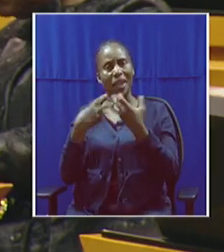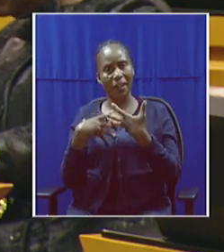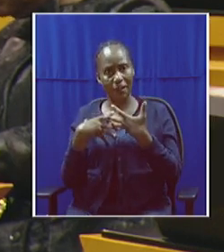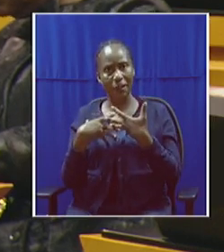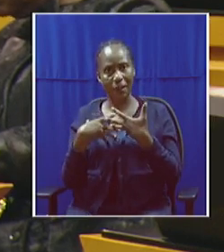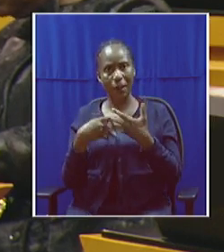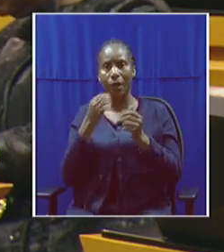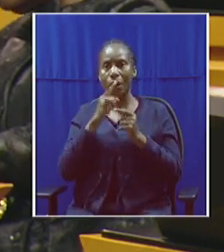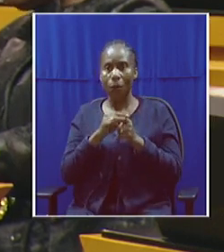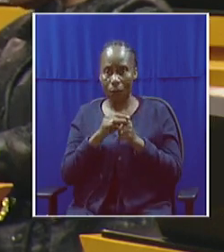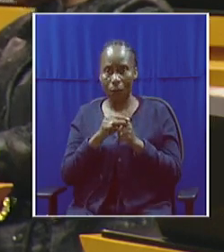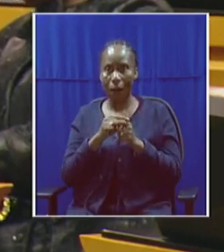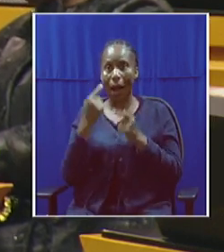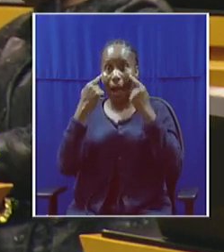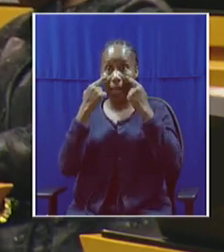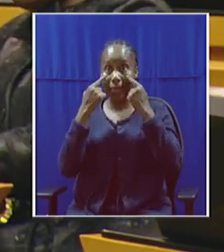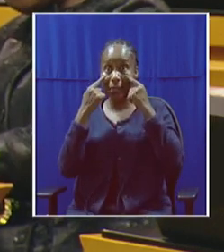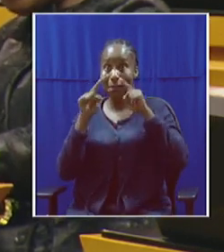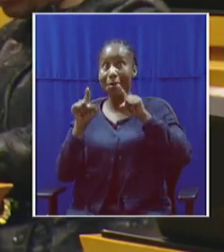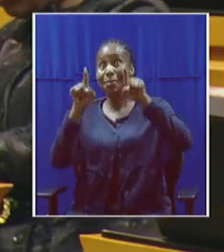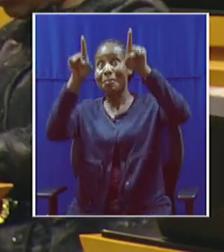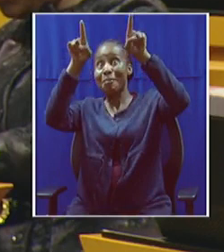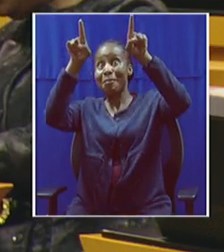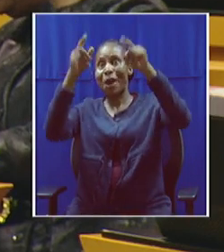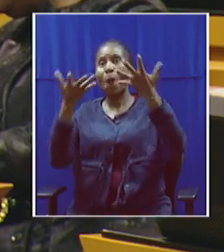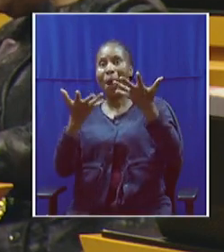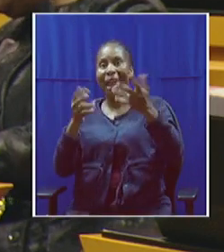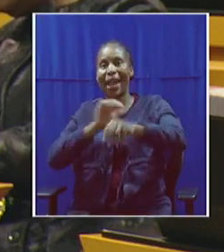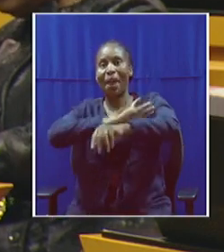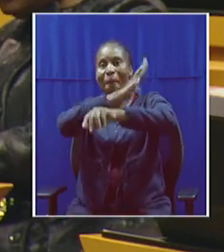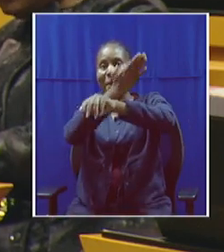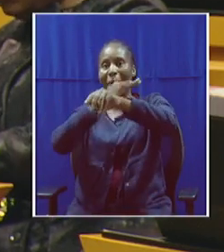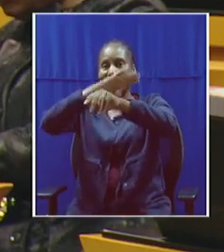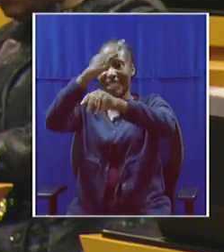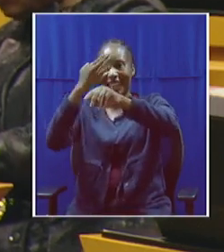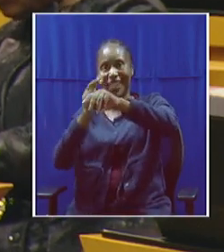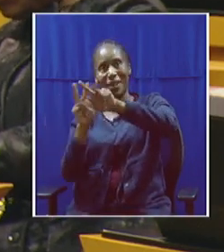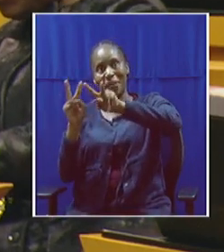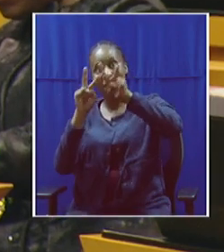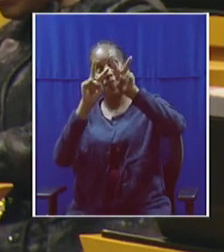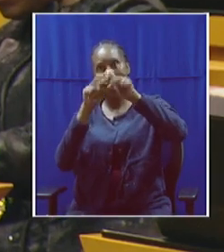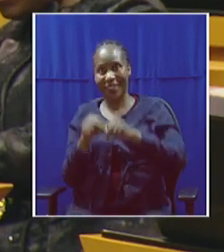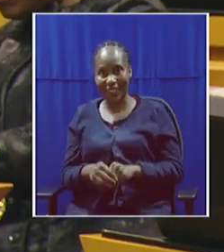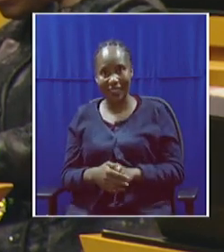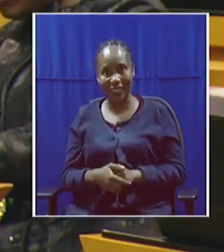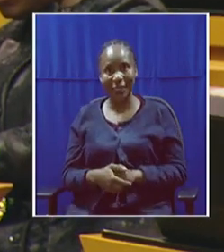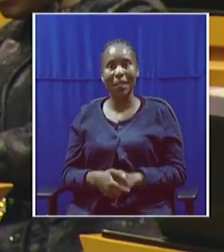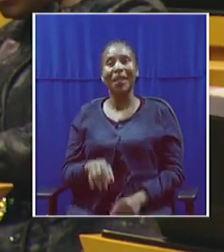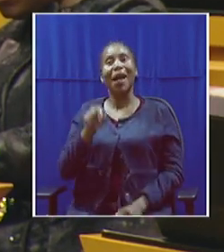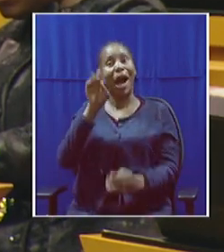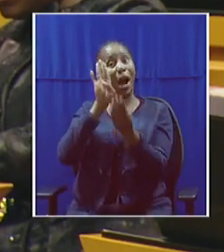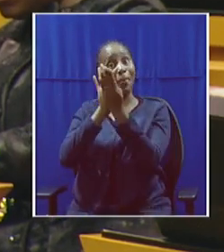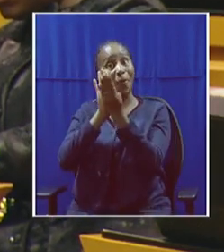to the mountains now now that approach